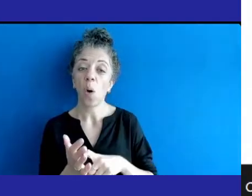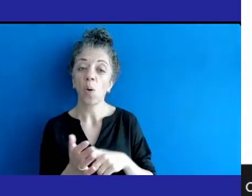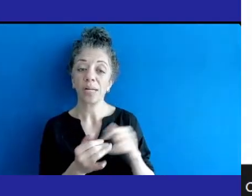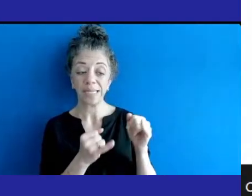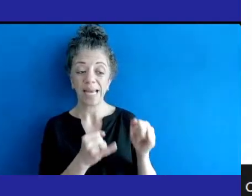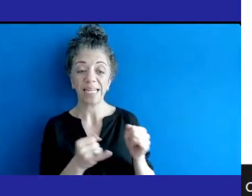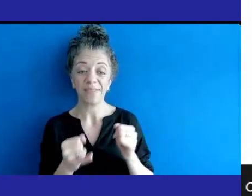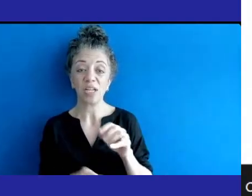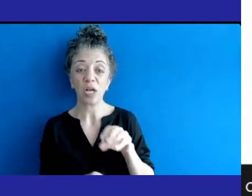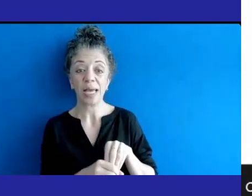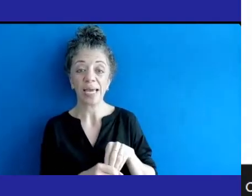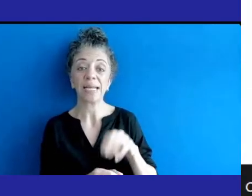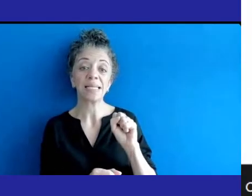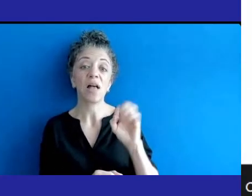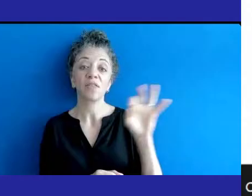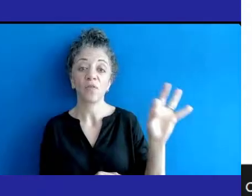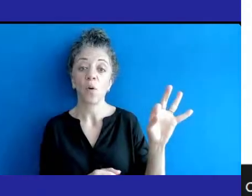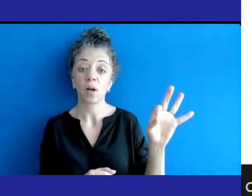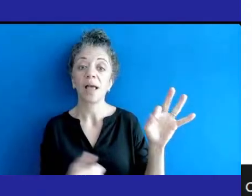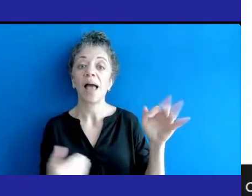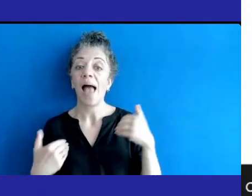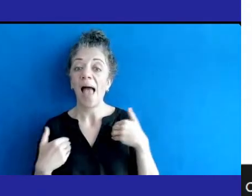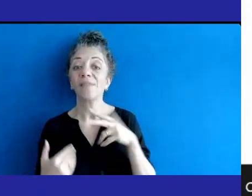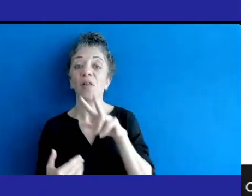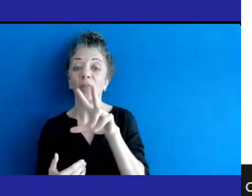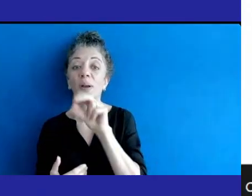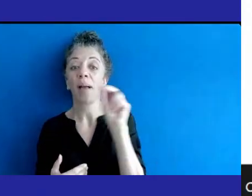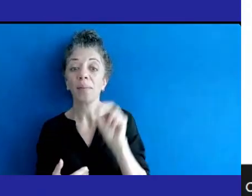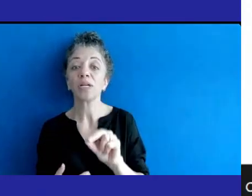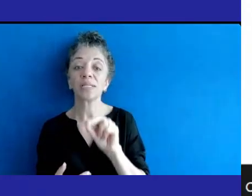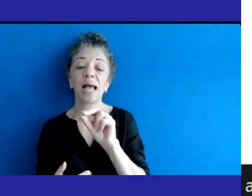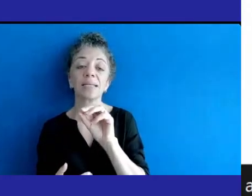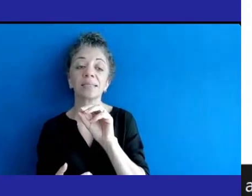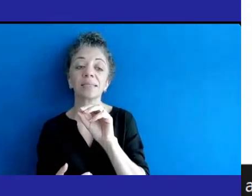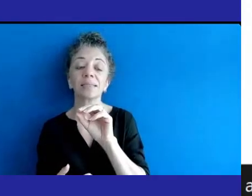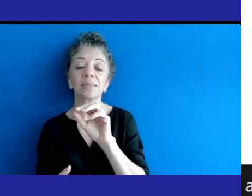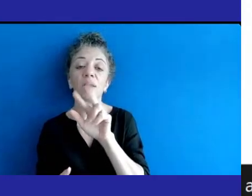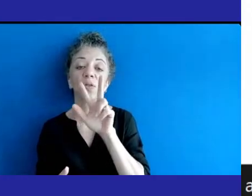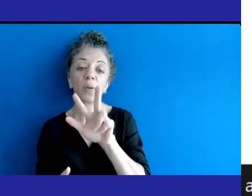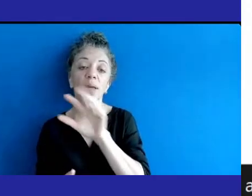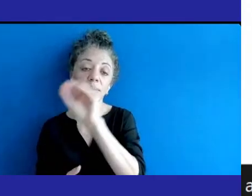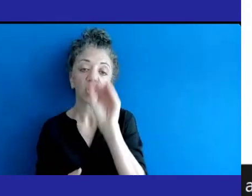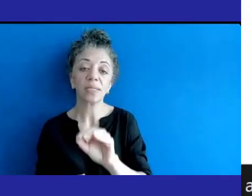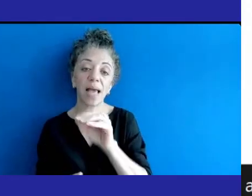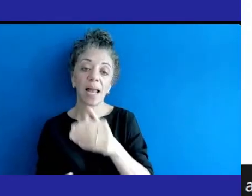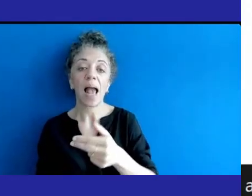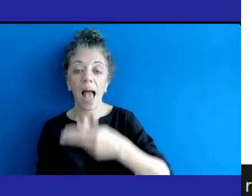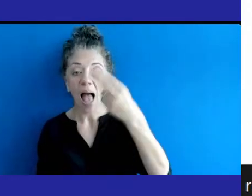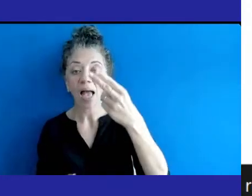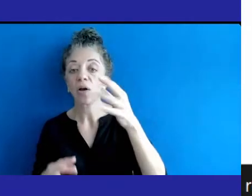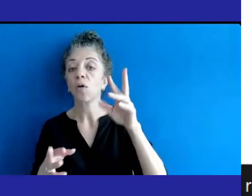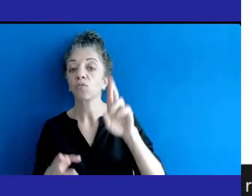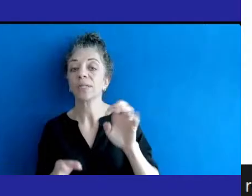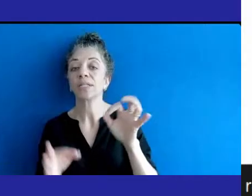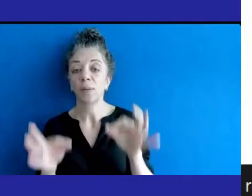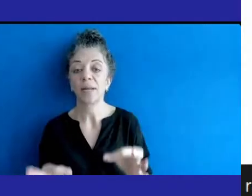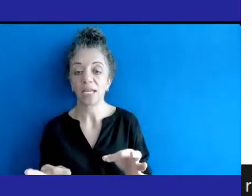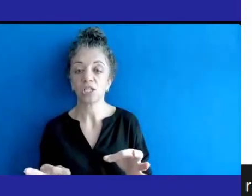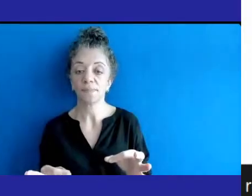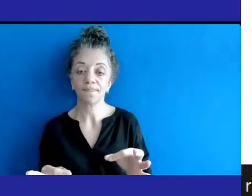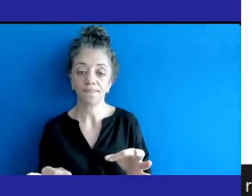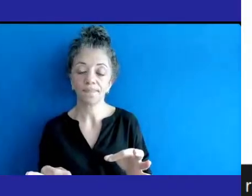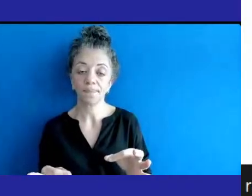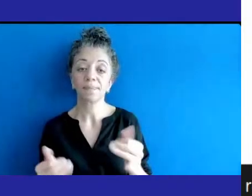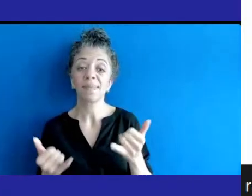arm had nearly 3% higher redetermination. That was statistically significant. And now that approach is